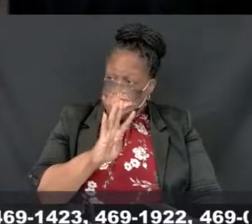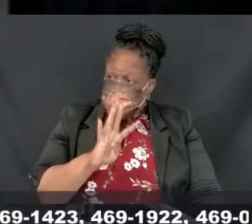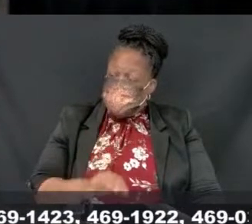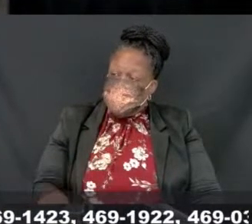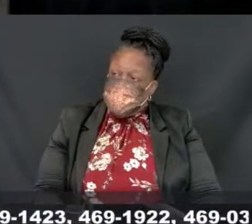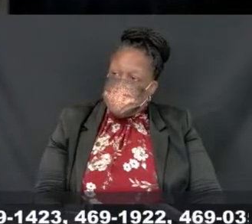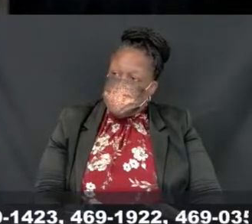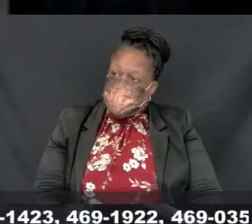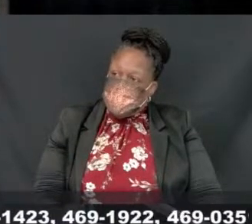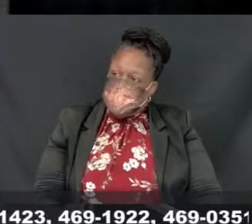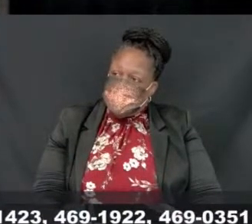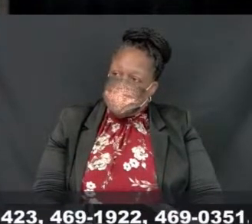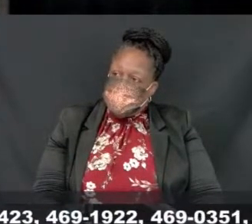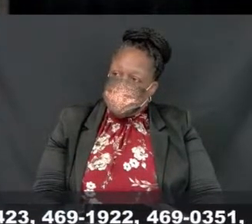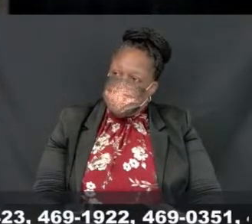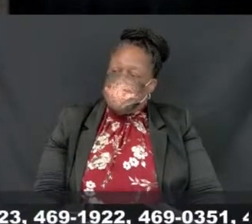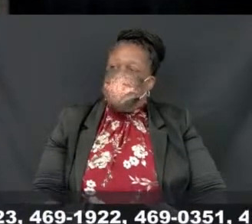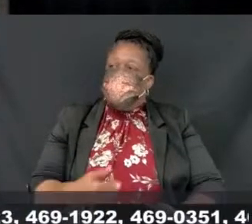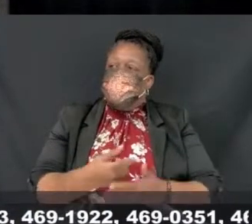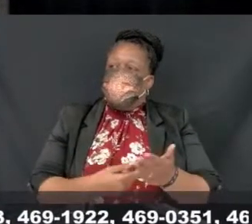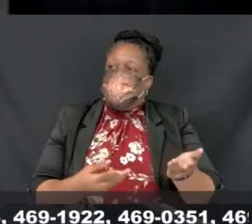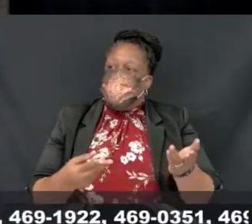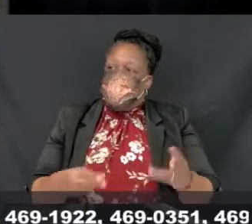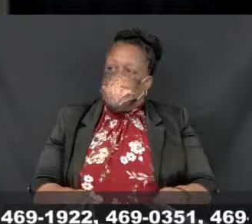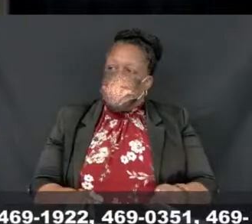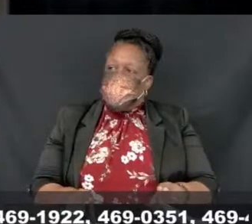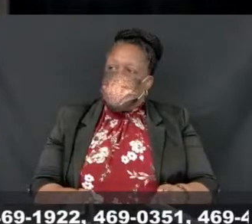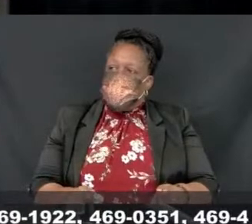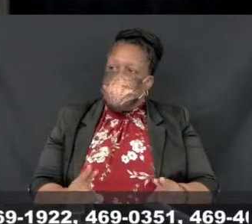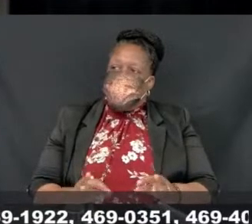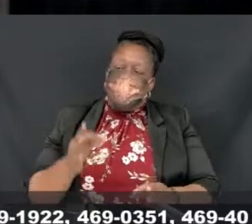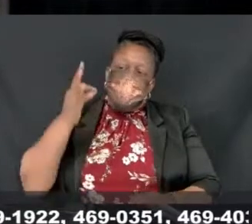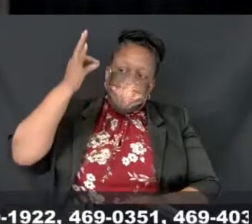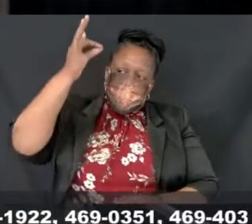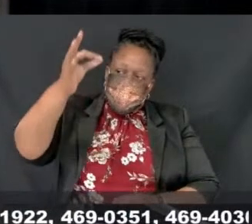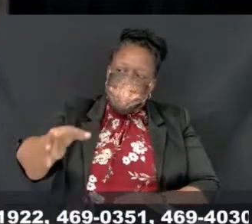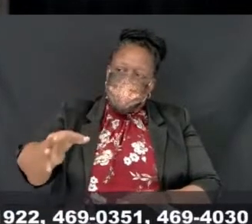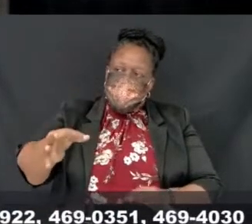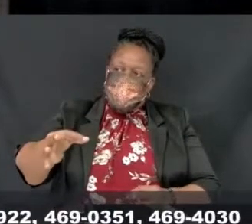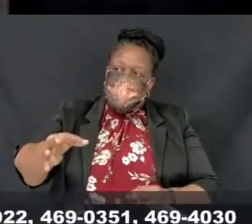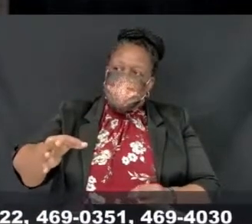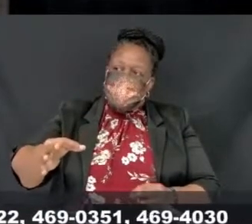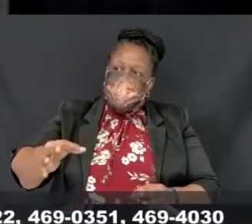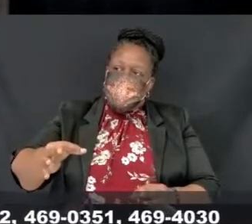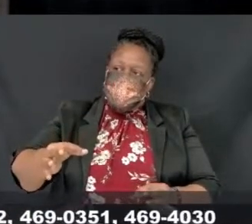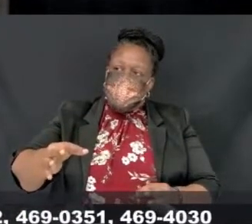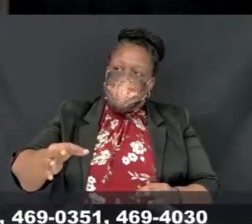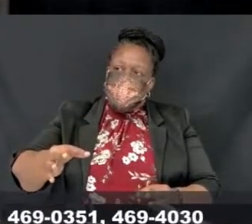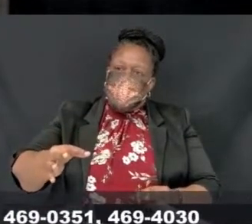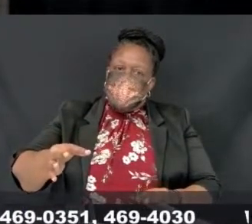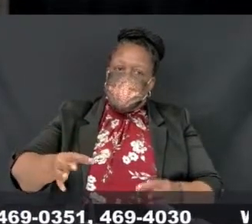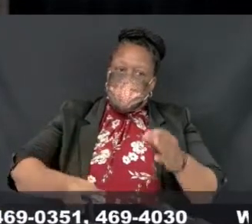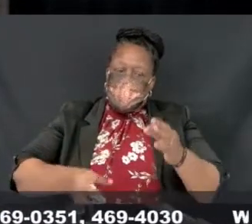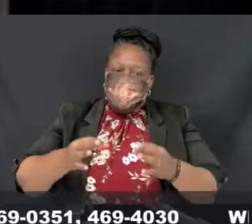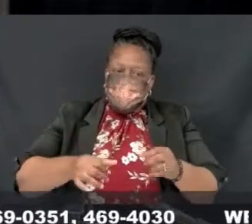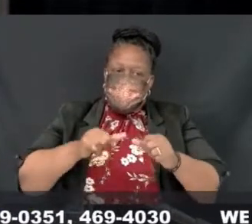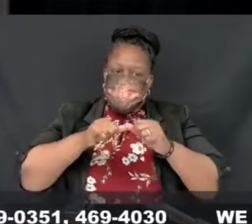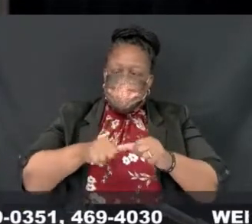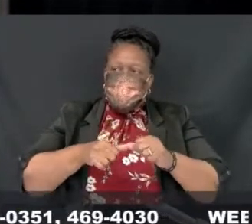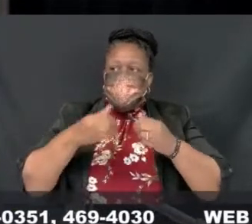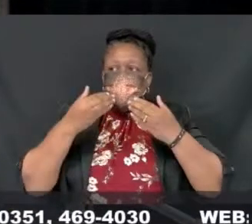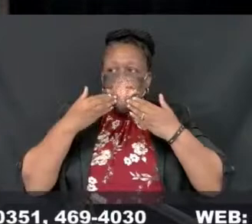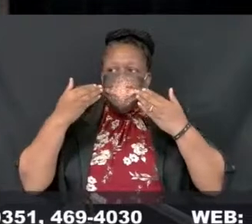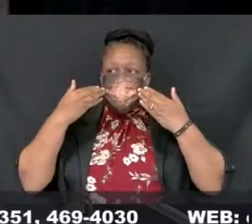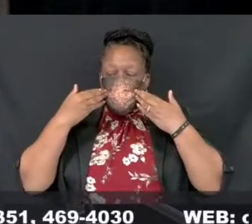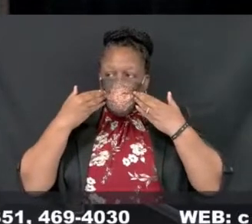Somebody wants to know what happens going forward. Are we going to still have the mask mandate? Are